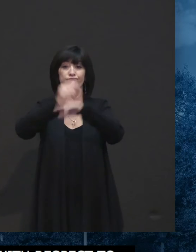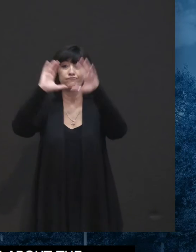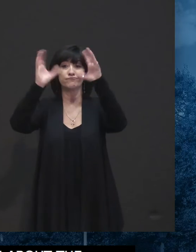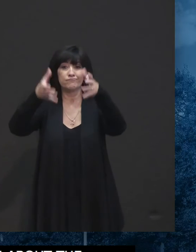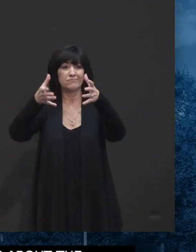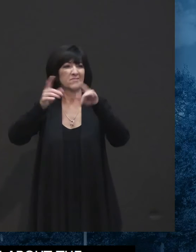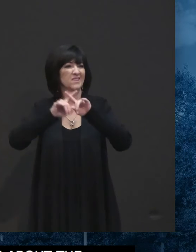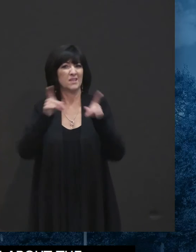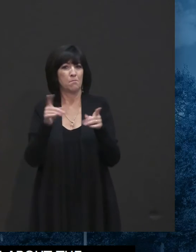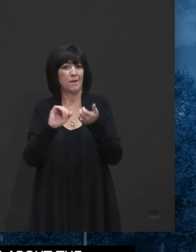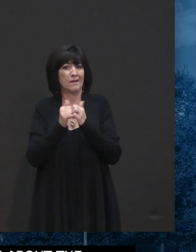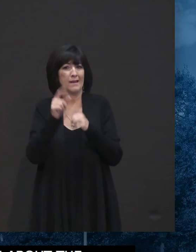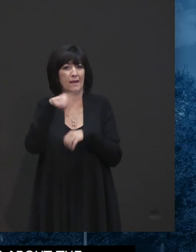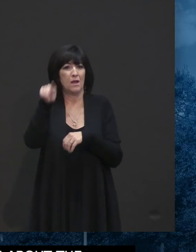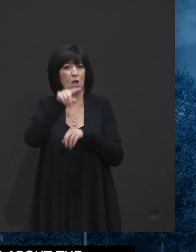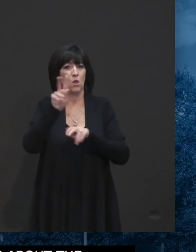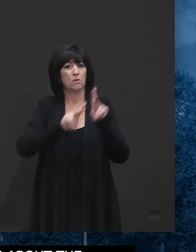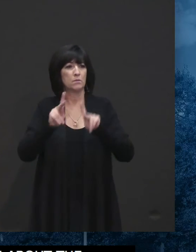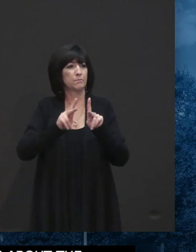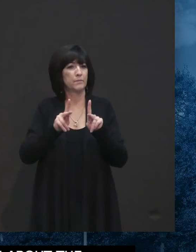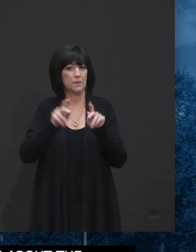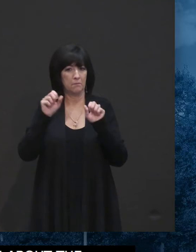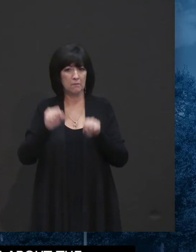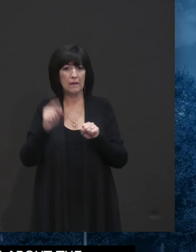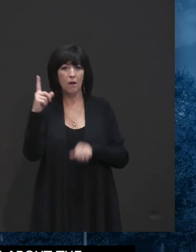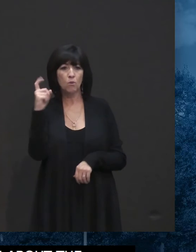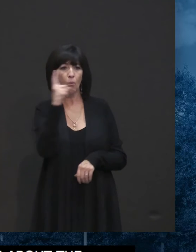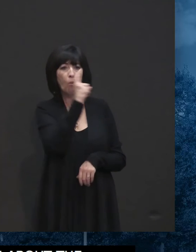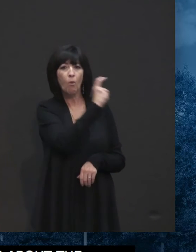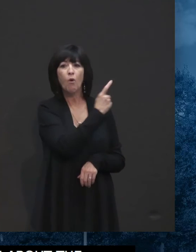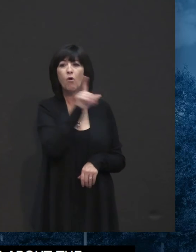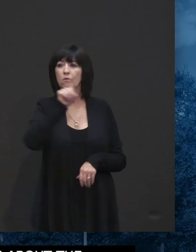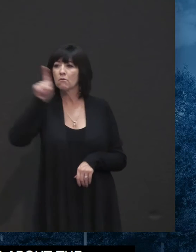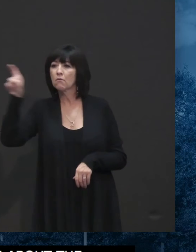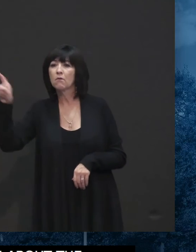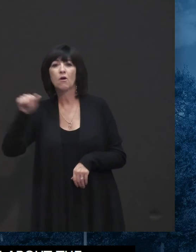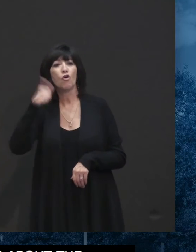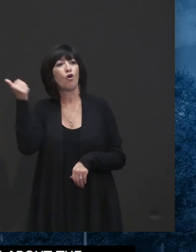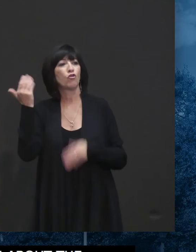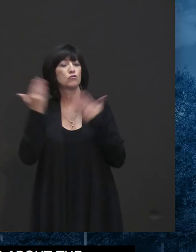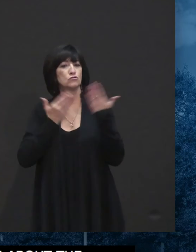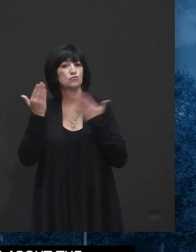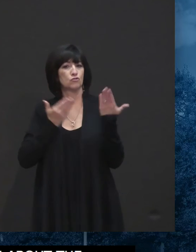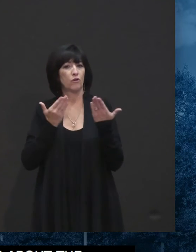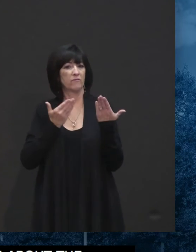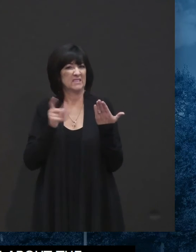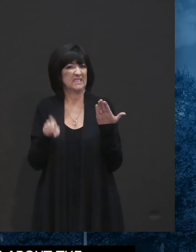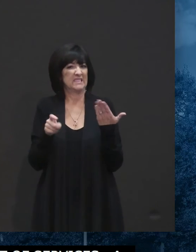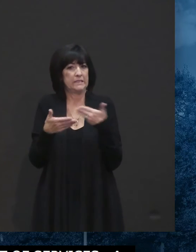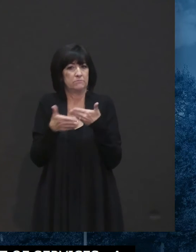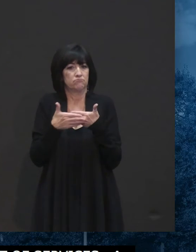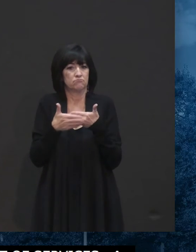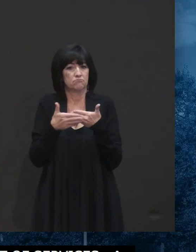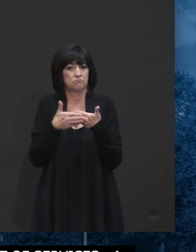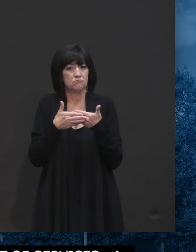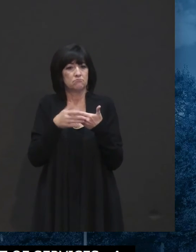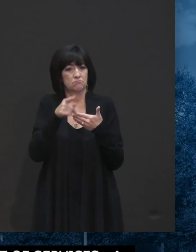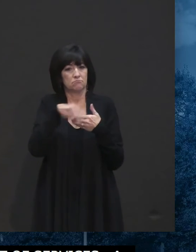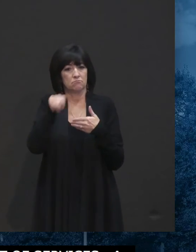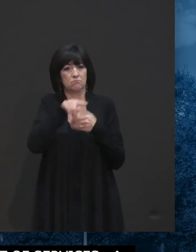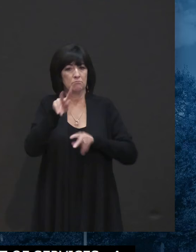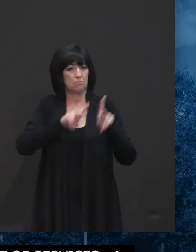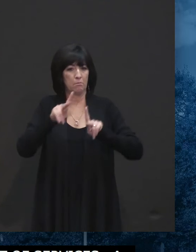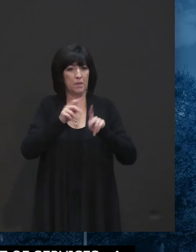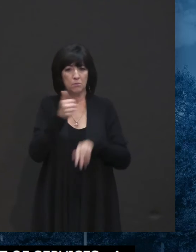lot of services. A lot of the homeless shelters have other services that are provided by nonprofit organizations